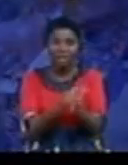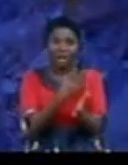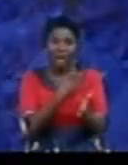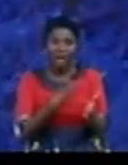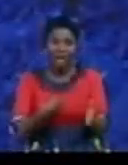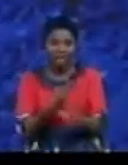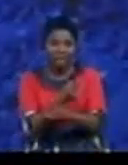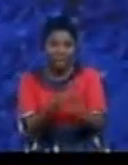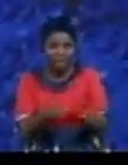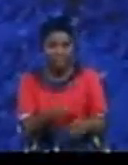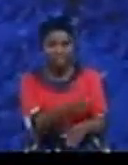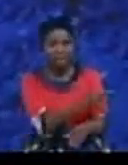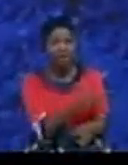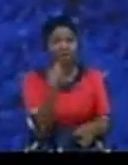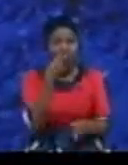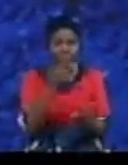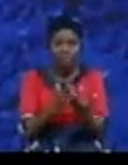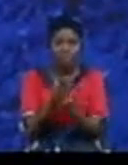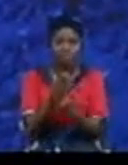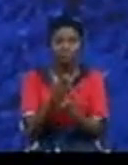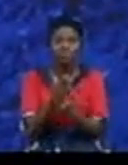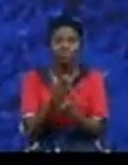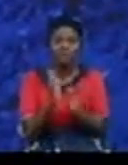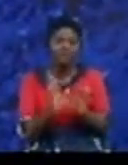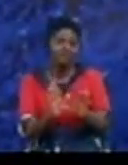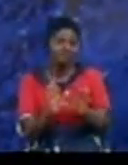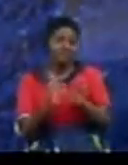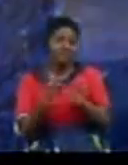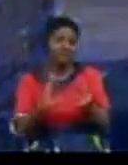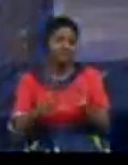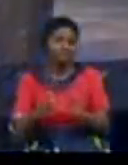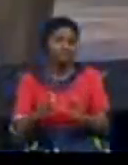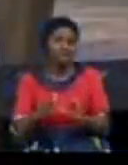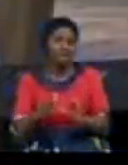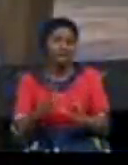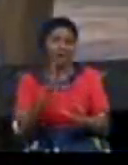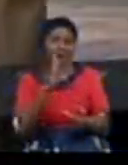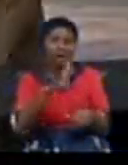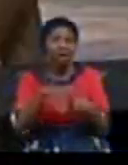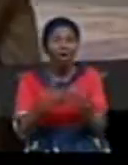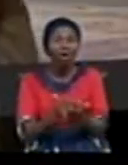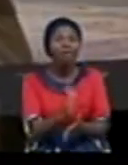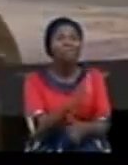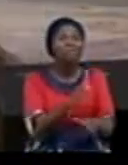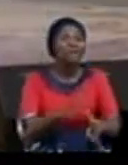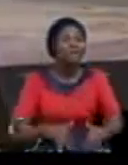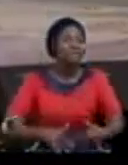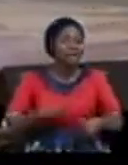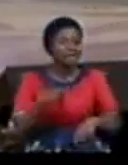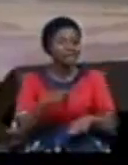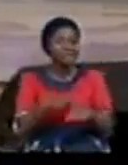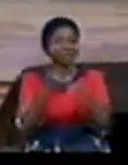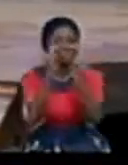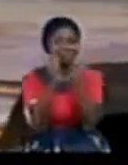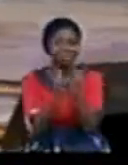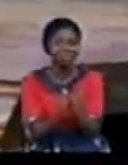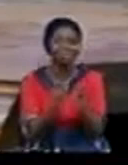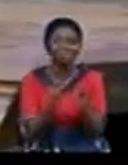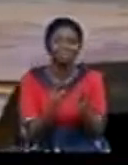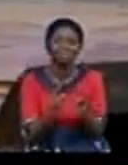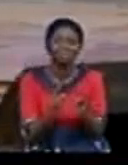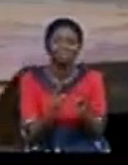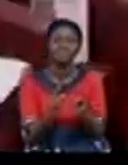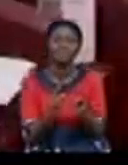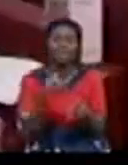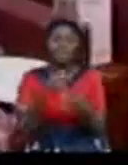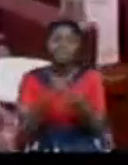of death were all their lifetime subject unto bondage. Look at verse 18. In